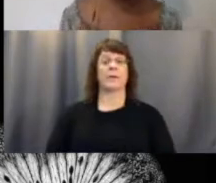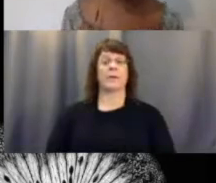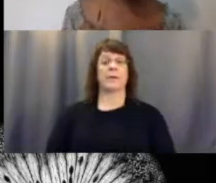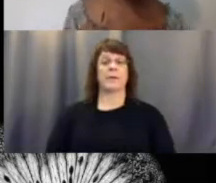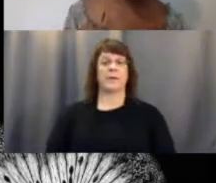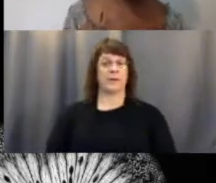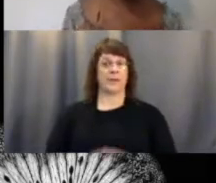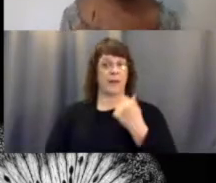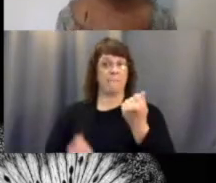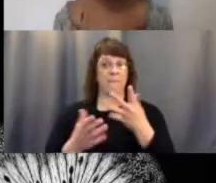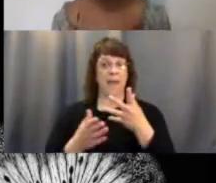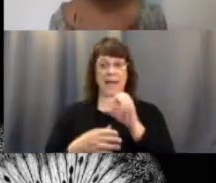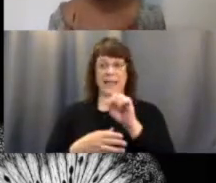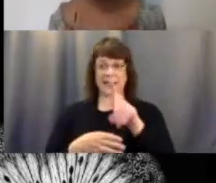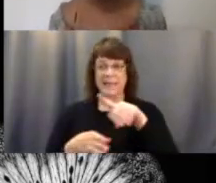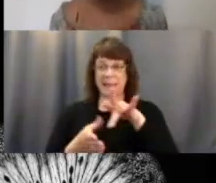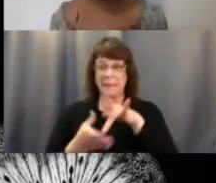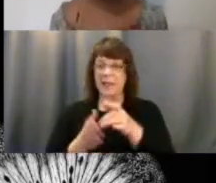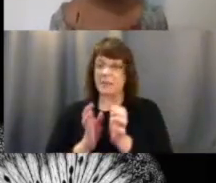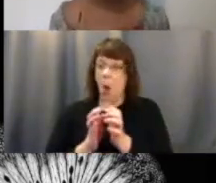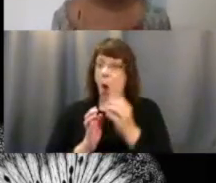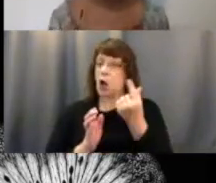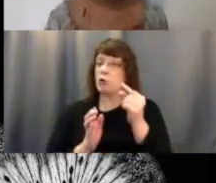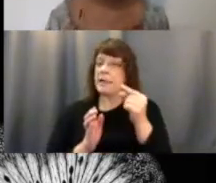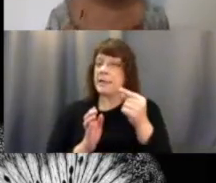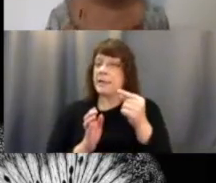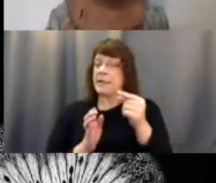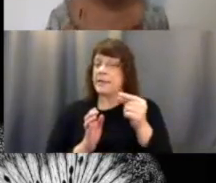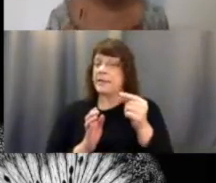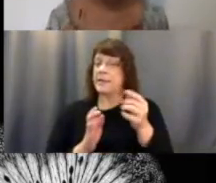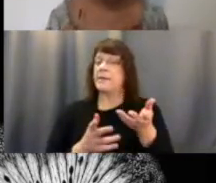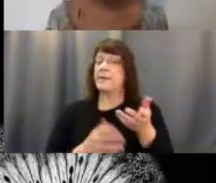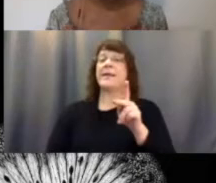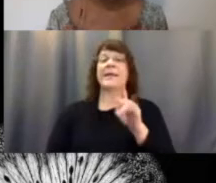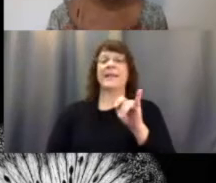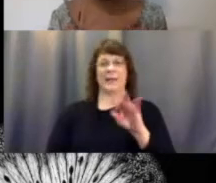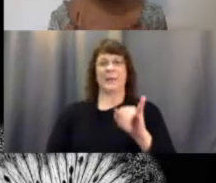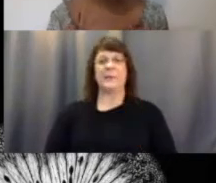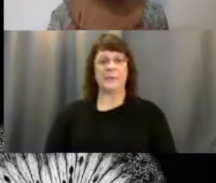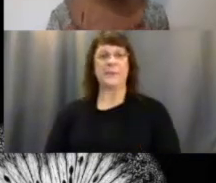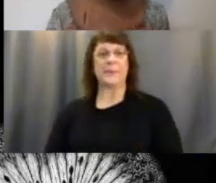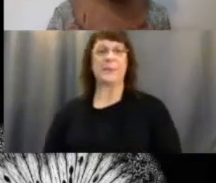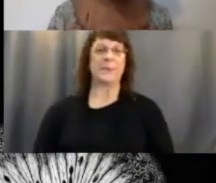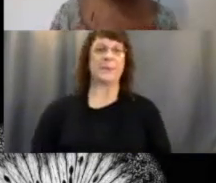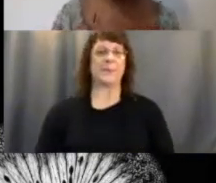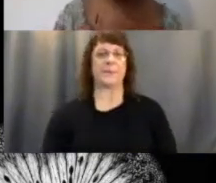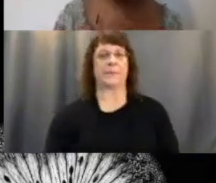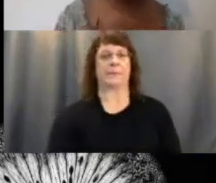with lots of seeds in the middle, kind of small, kind of green. It's a kiwi, which you can